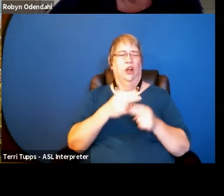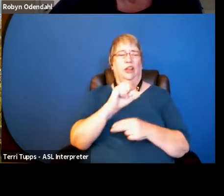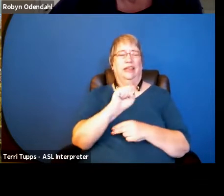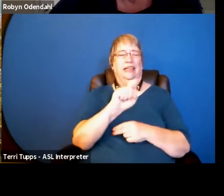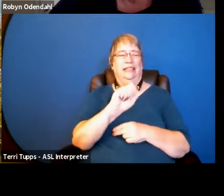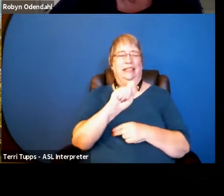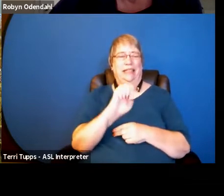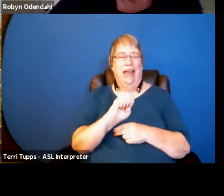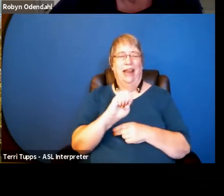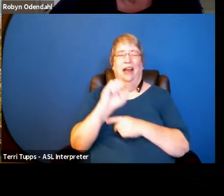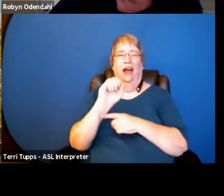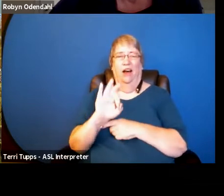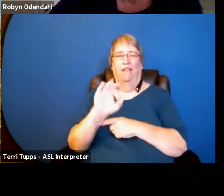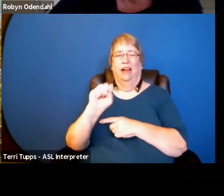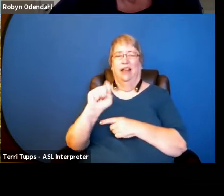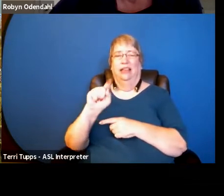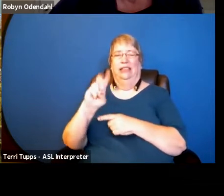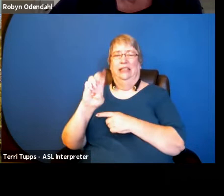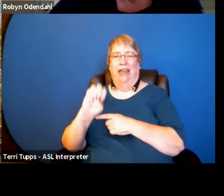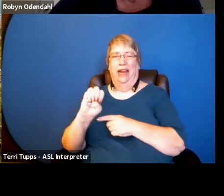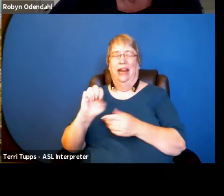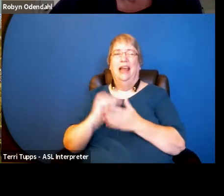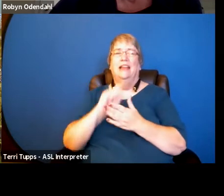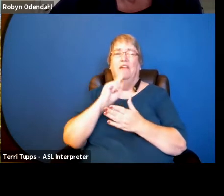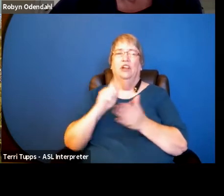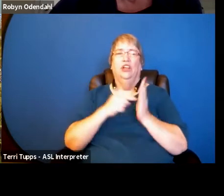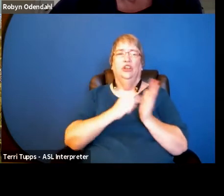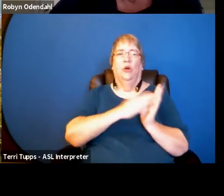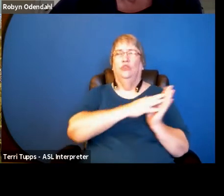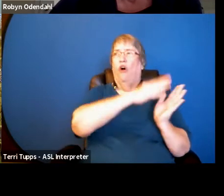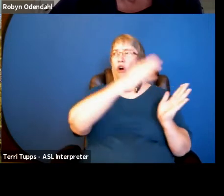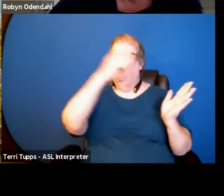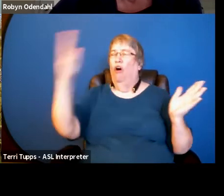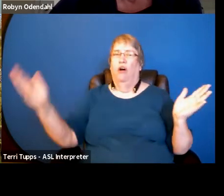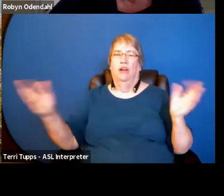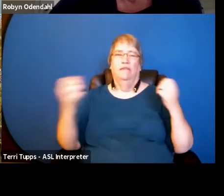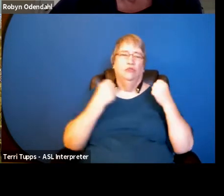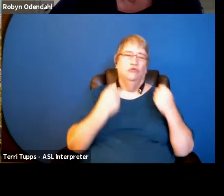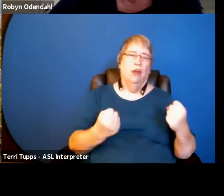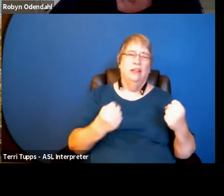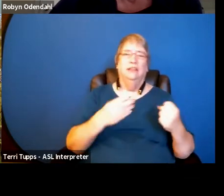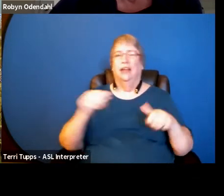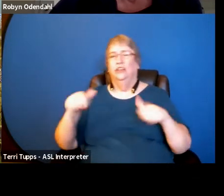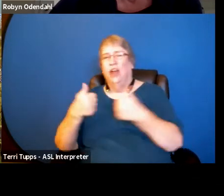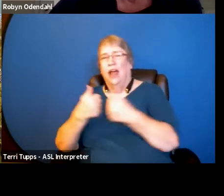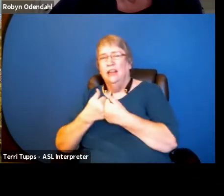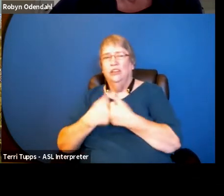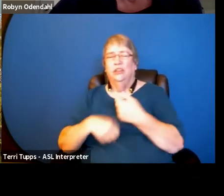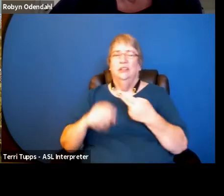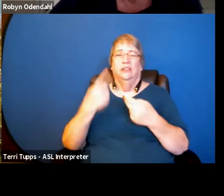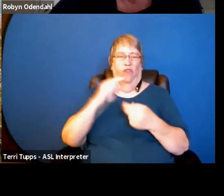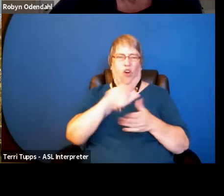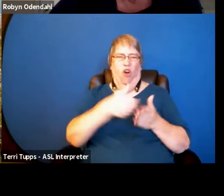overarching picture of the strengths and challenges that I mentioned, all of the priority